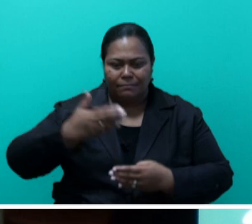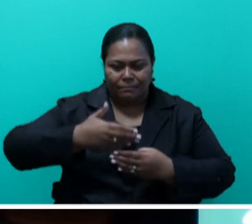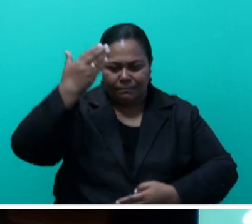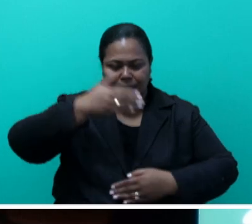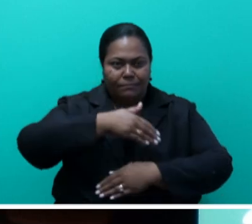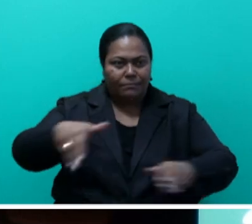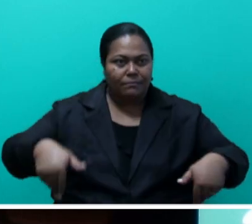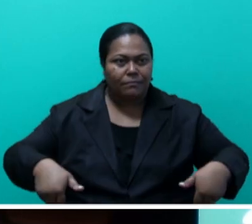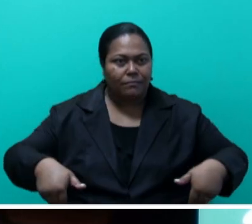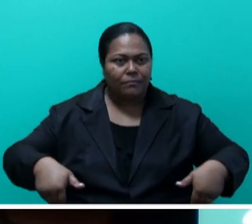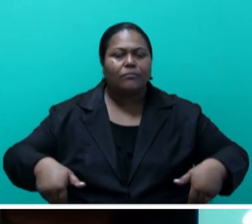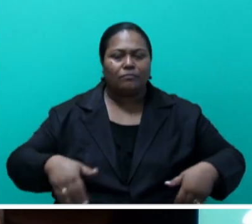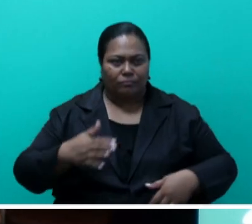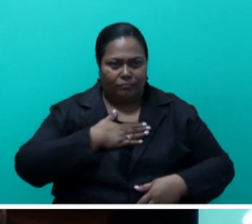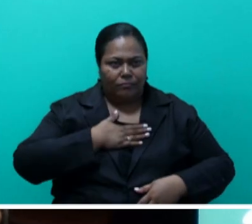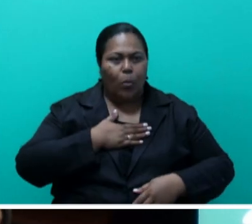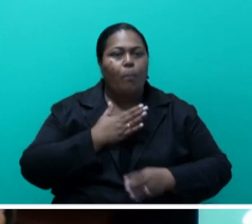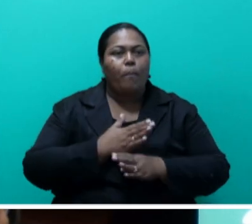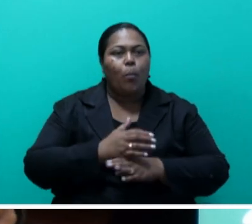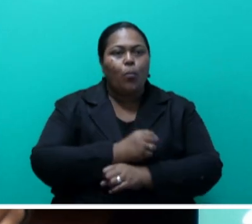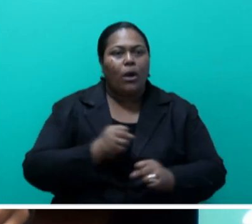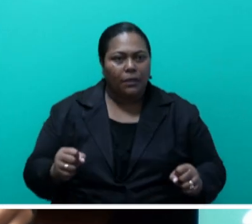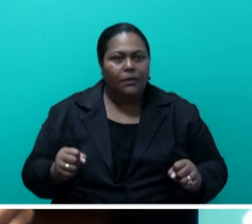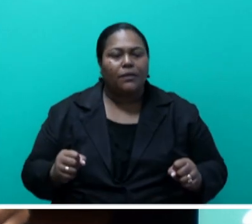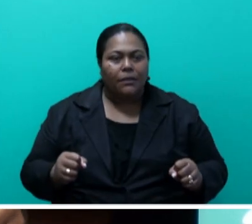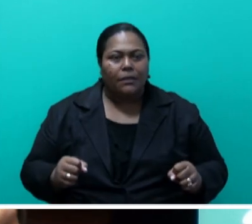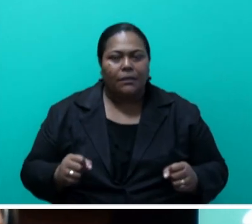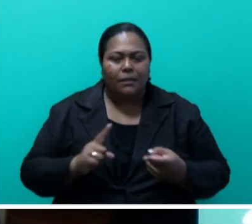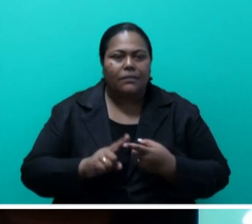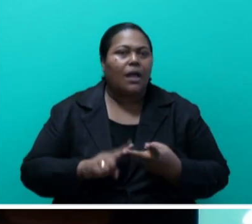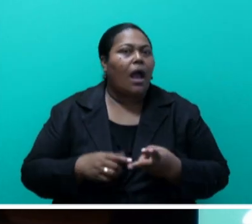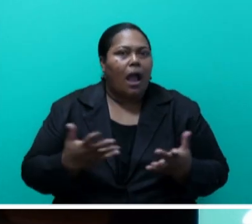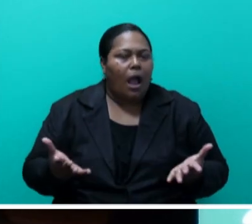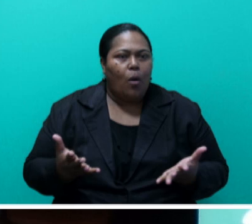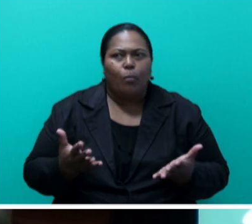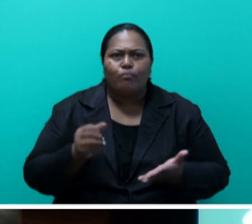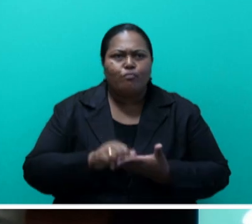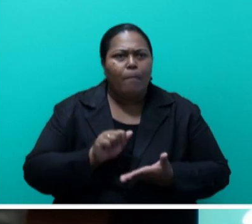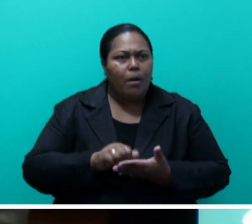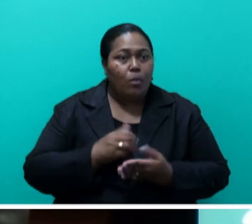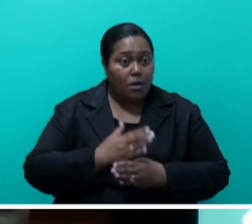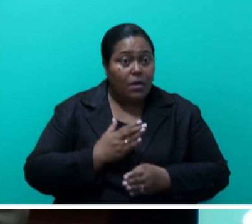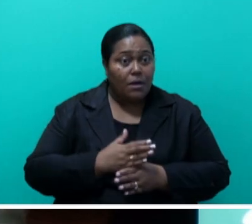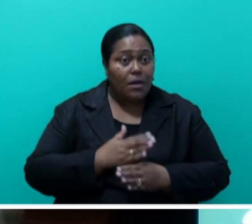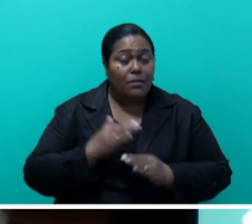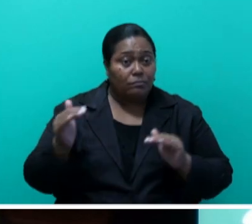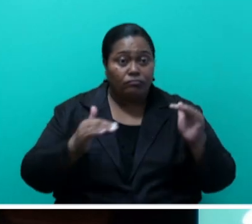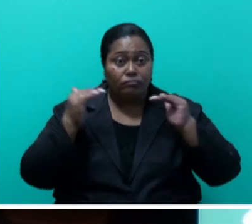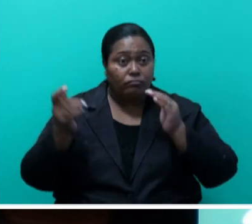clarity of scope and powers, accessibility, effectiveness, fairness, and transparency and accountability,